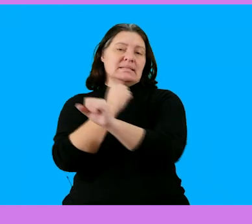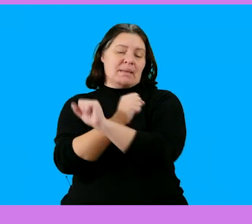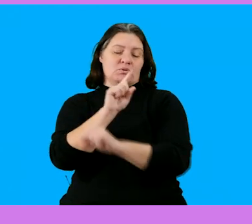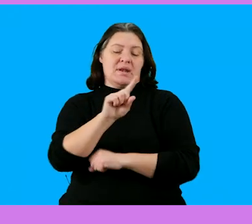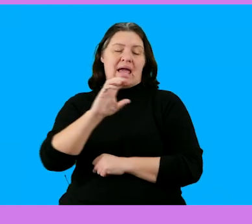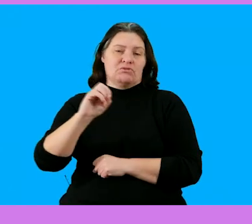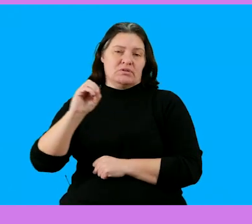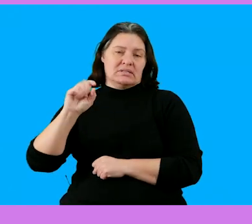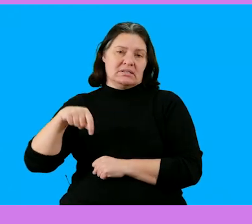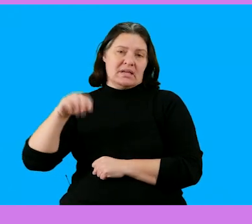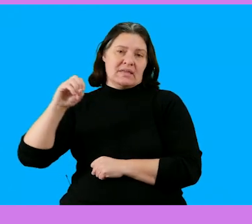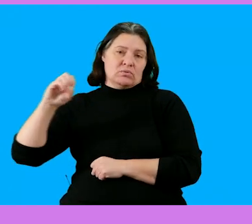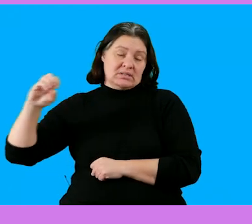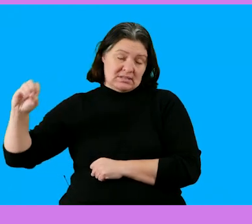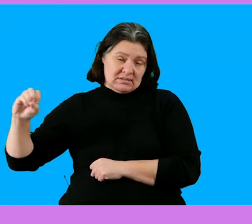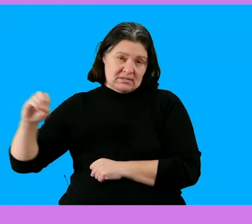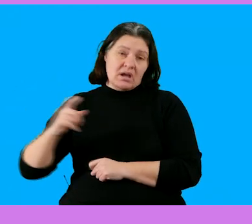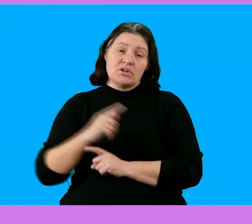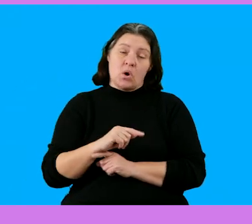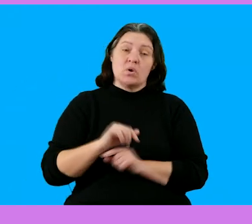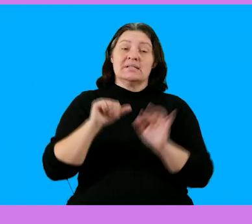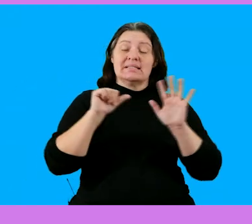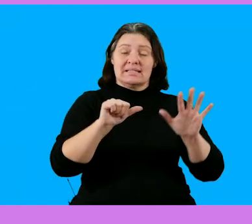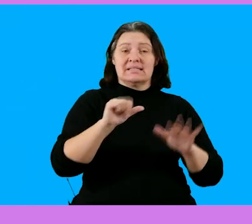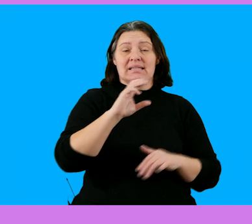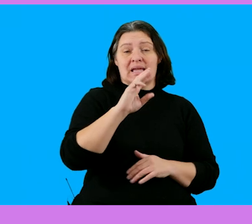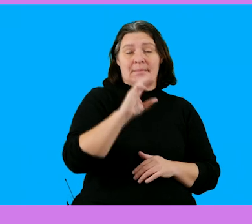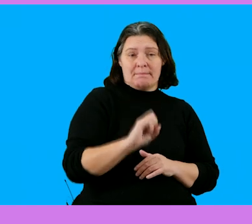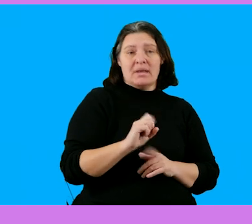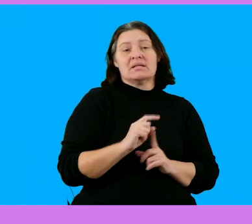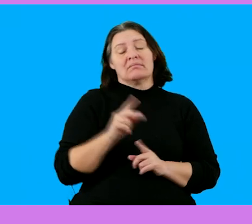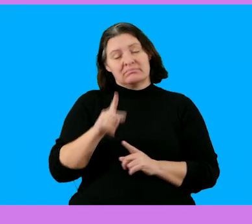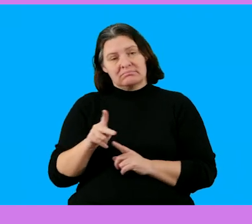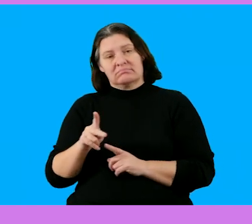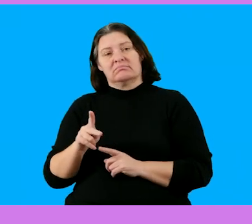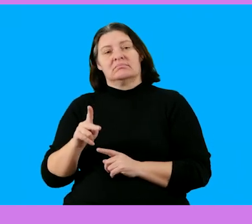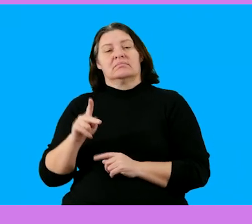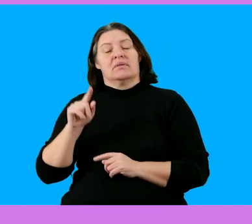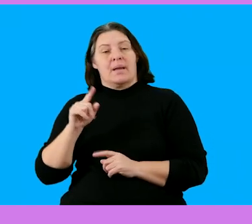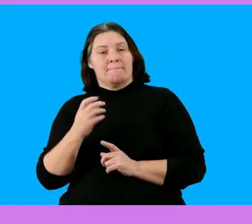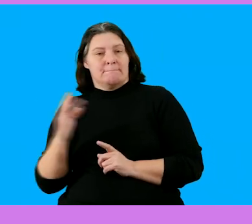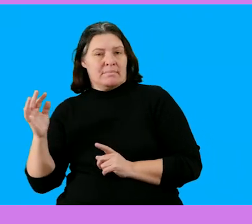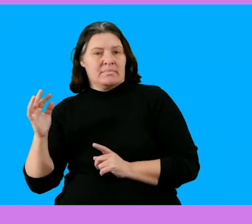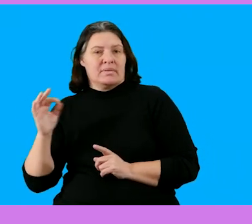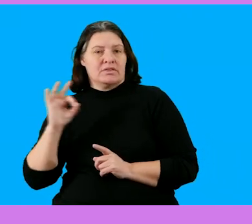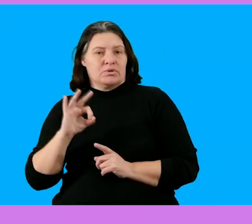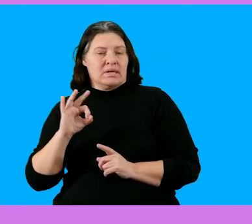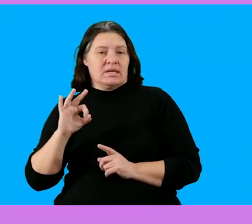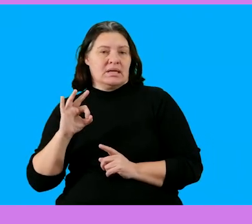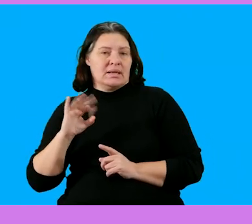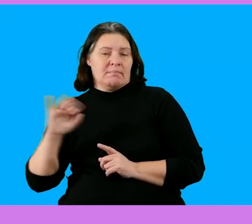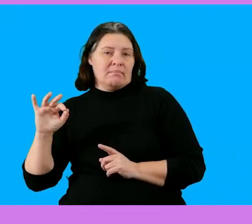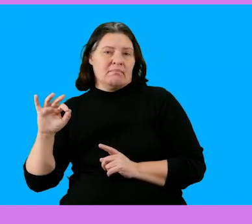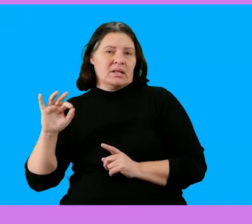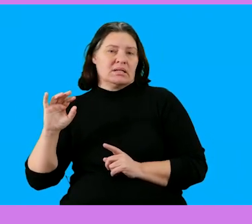100,000. Now both my units are the same. 6 centimeters is to 3 million centimeters. Thereafter, I must make